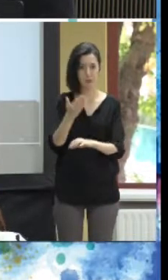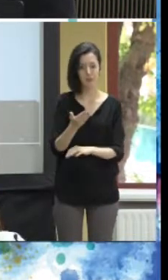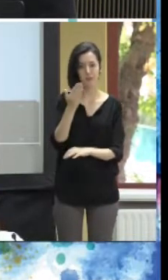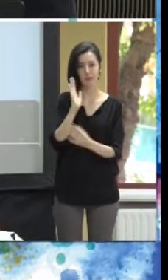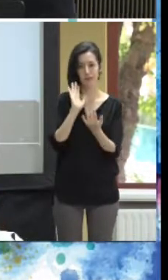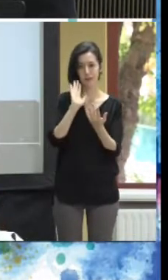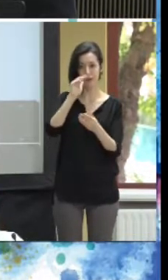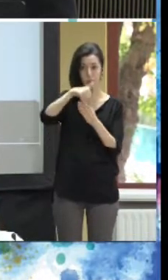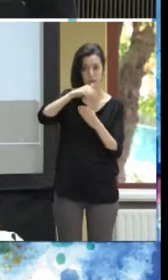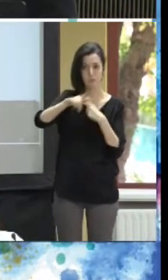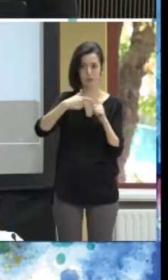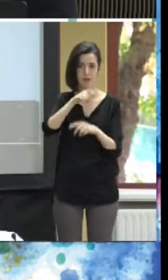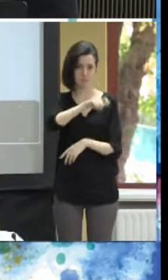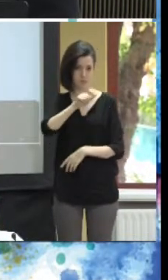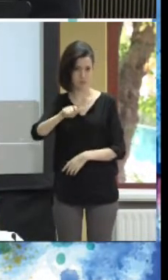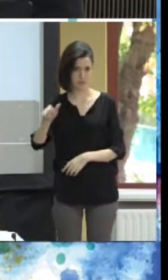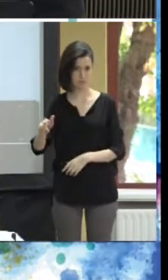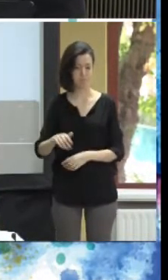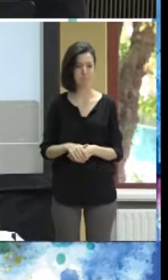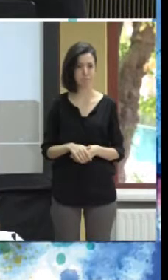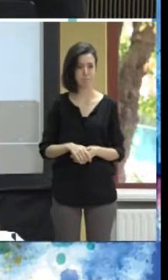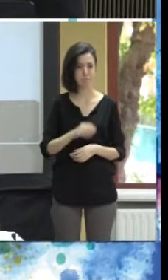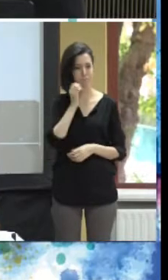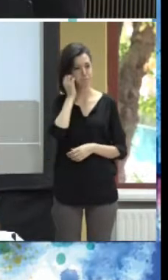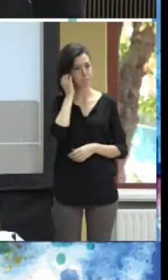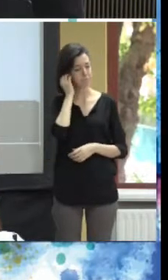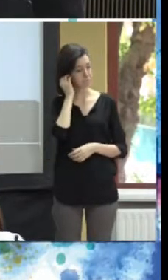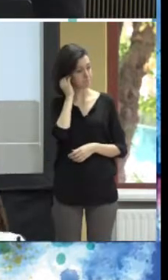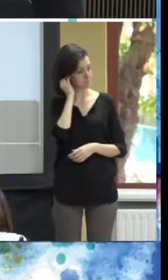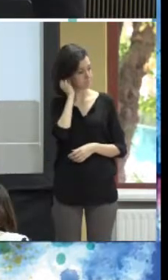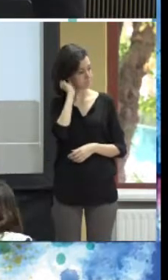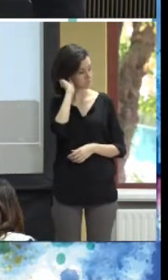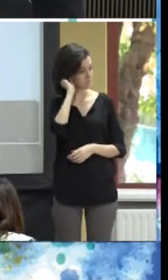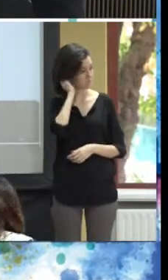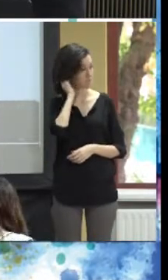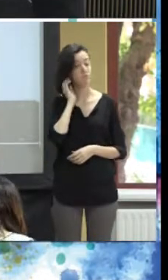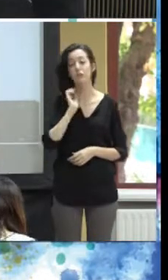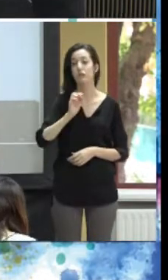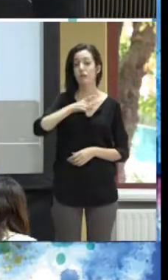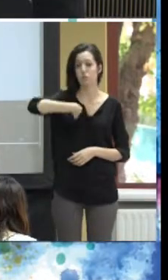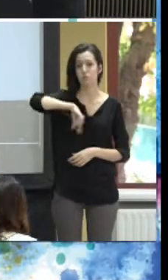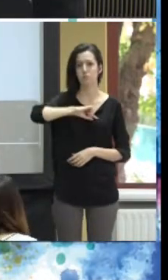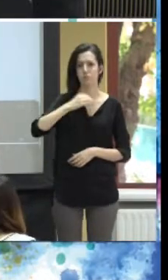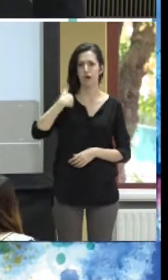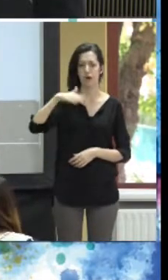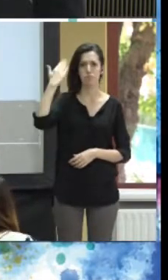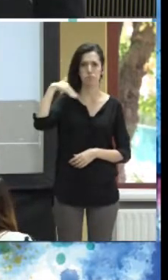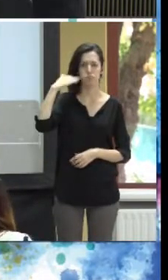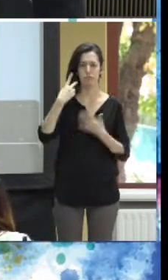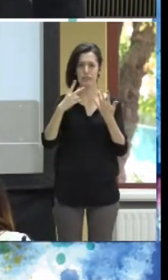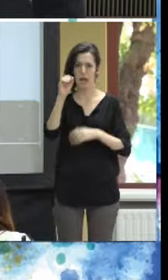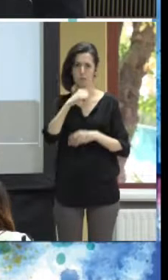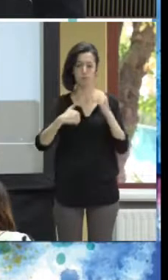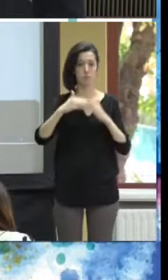that has also realized the importance of content and of people. We started over 7